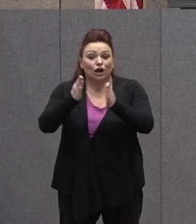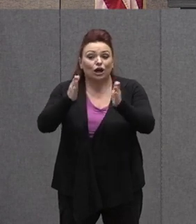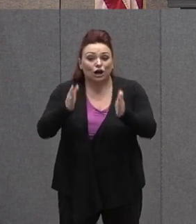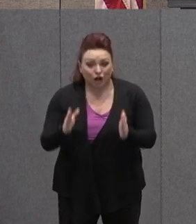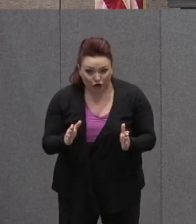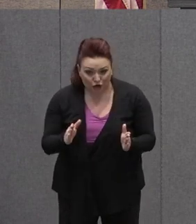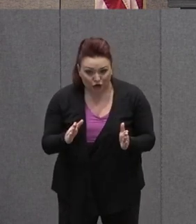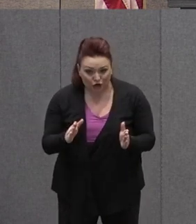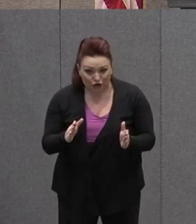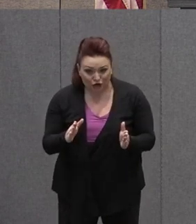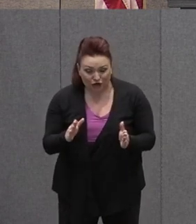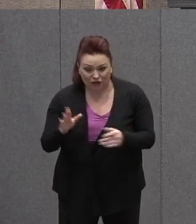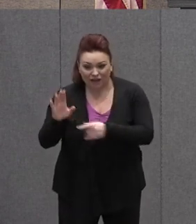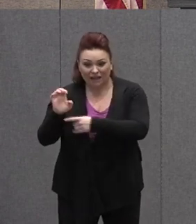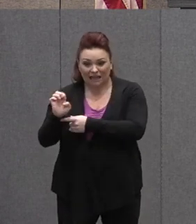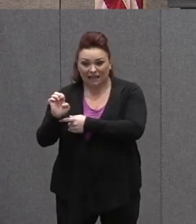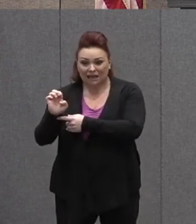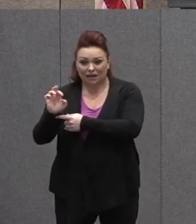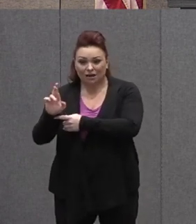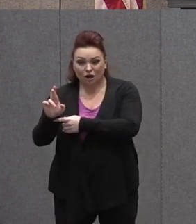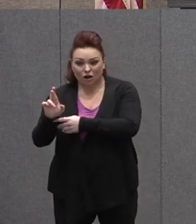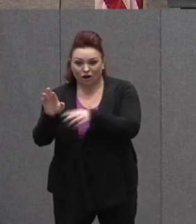E-R onto the end.